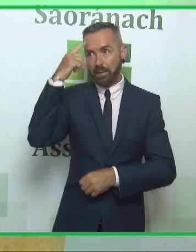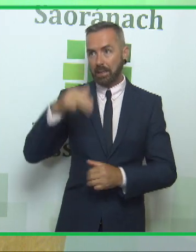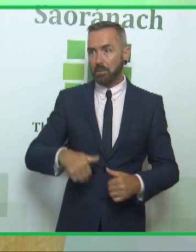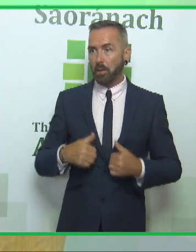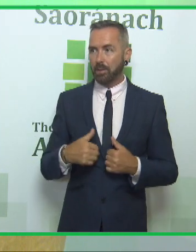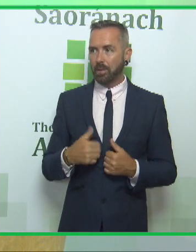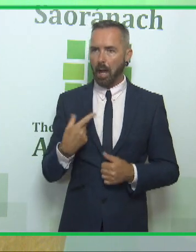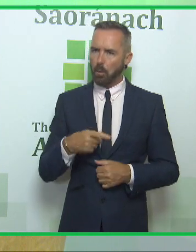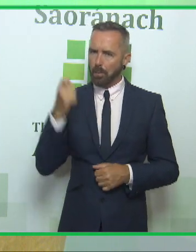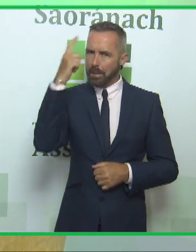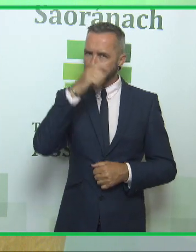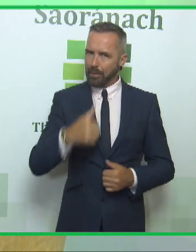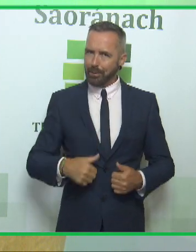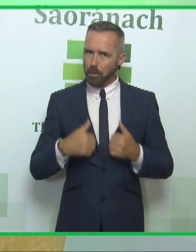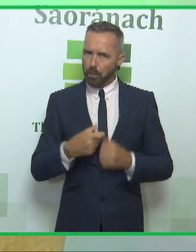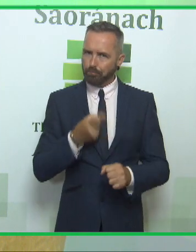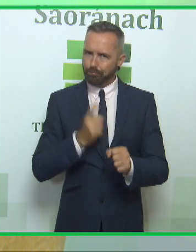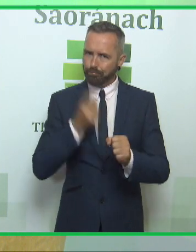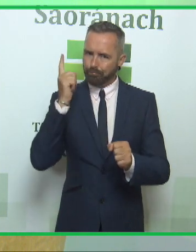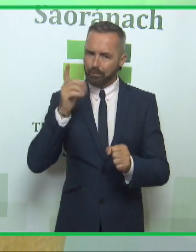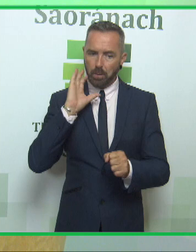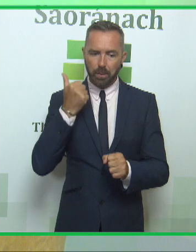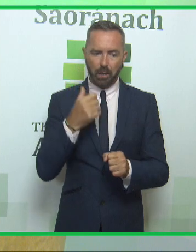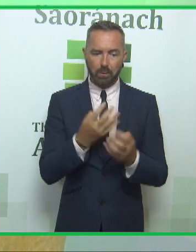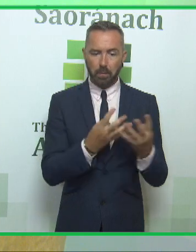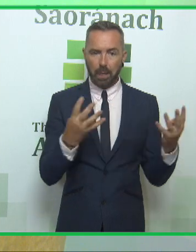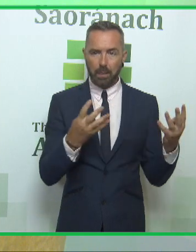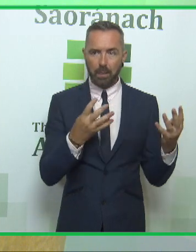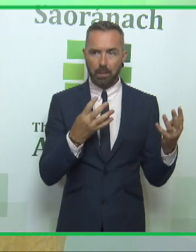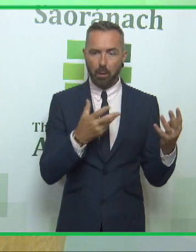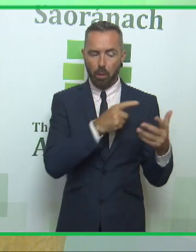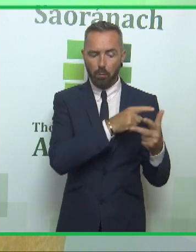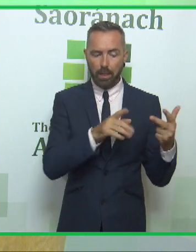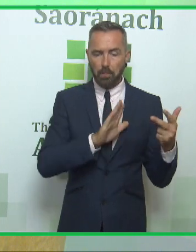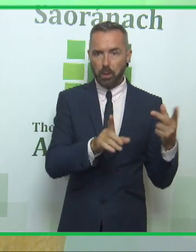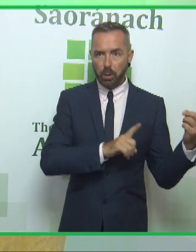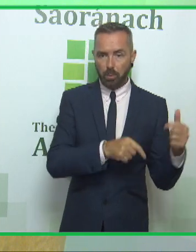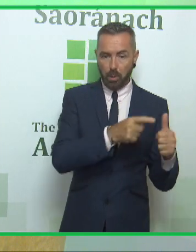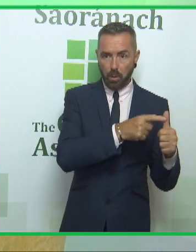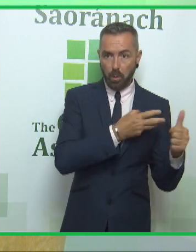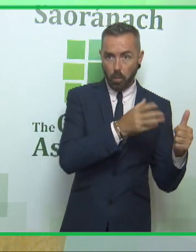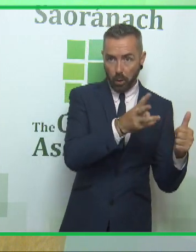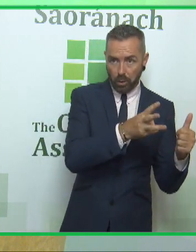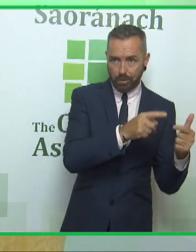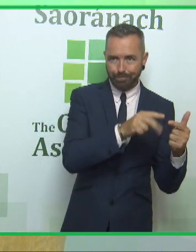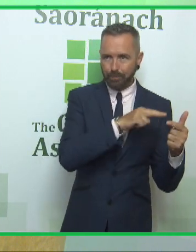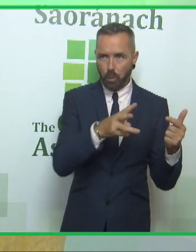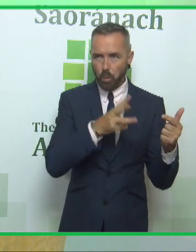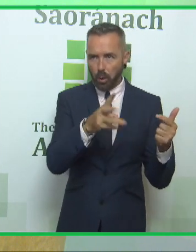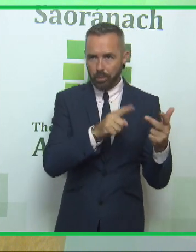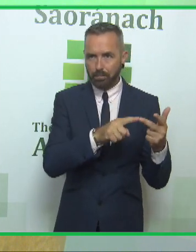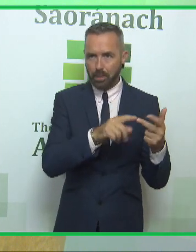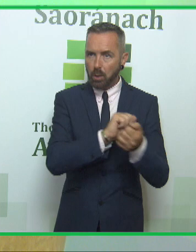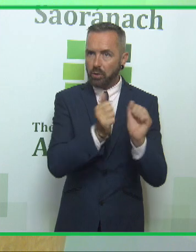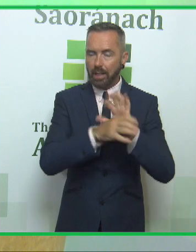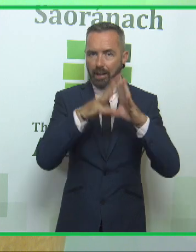ruthless because I've told my panellists that there are 3 things they must do. They must tell me what works, what doesn't work, and what would be a game changer. So I'm